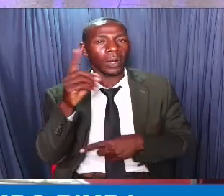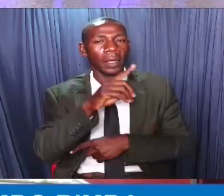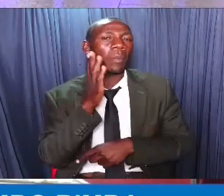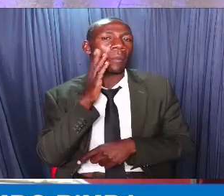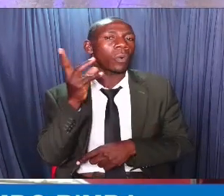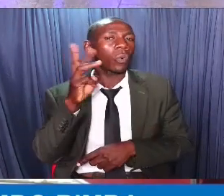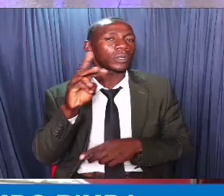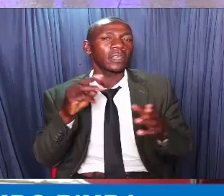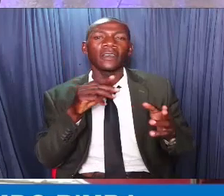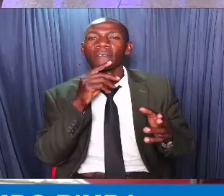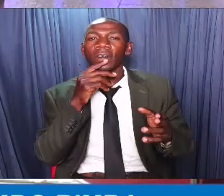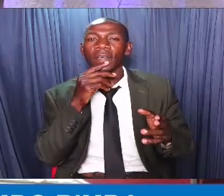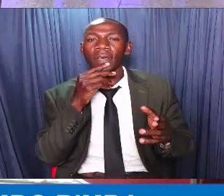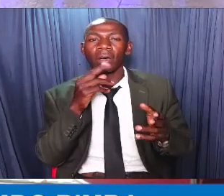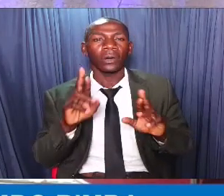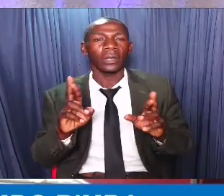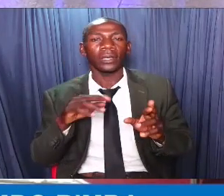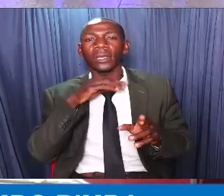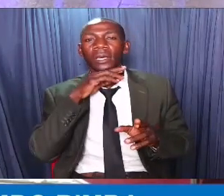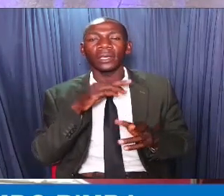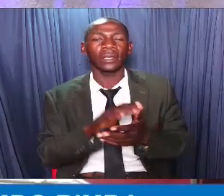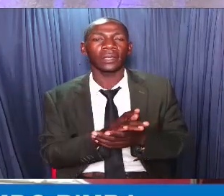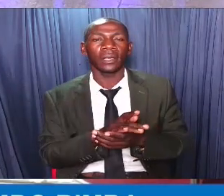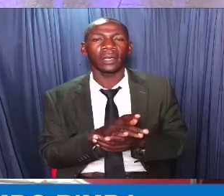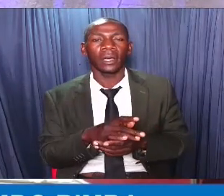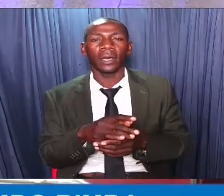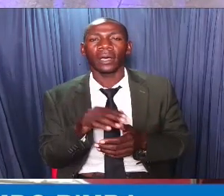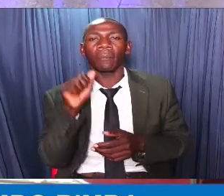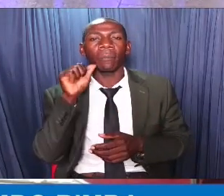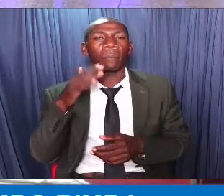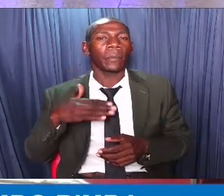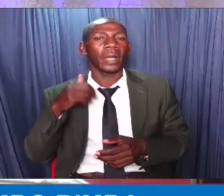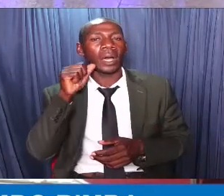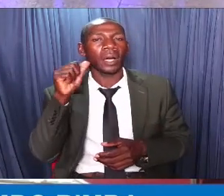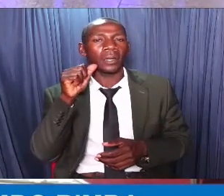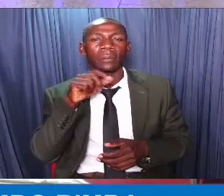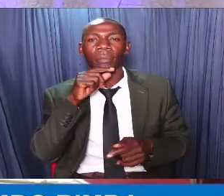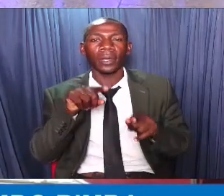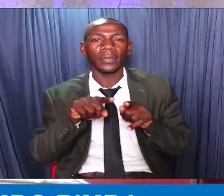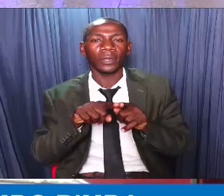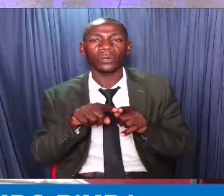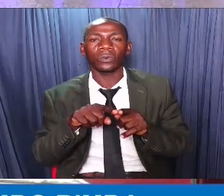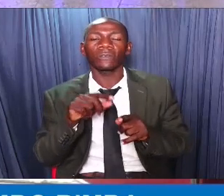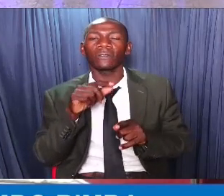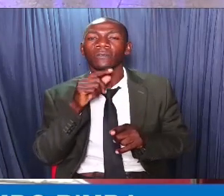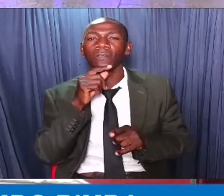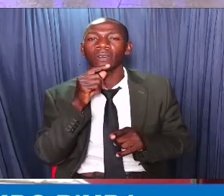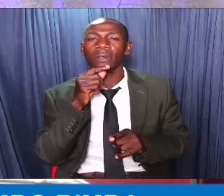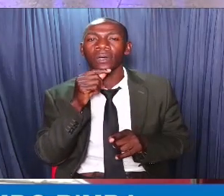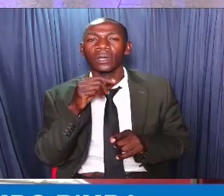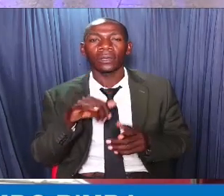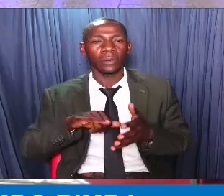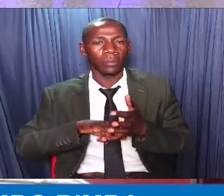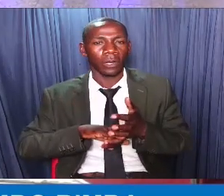My mother was still there. Baba yeye akawa ameenda. My father had passed on that. Na shangazi. And my aunt, ndugu yake baba, the sister to my father,